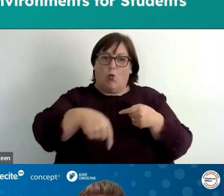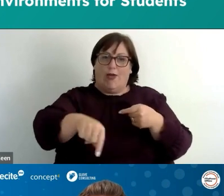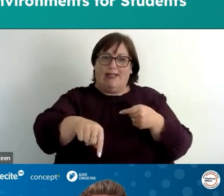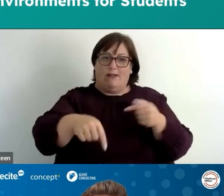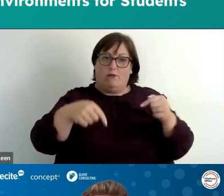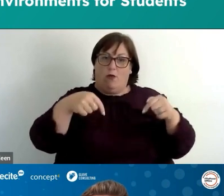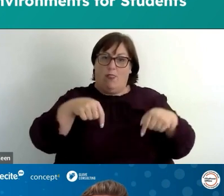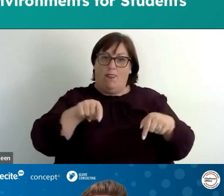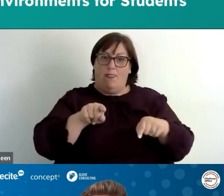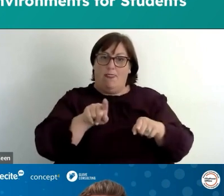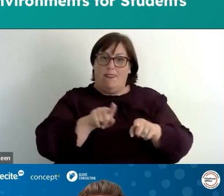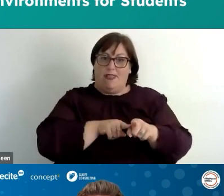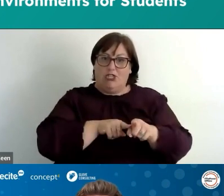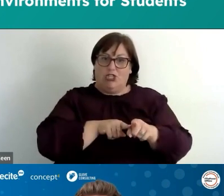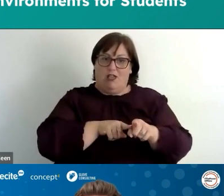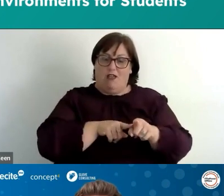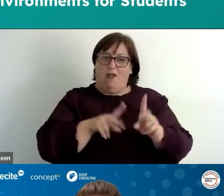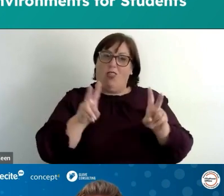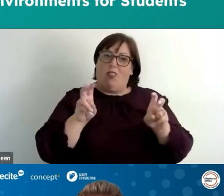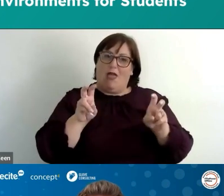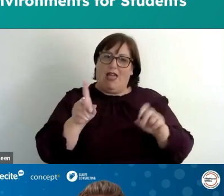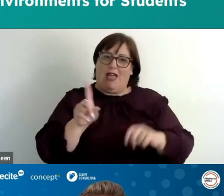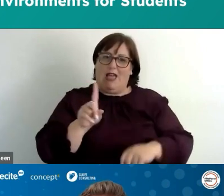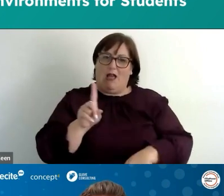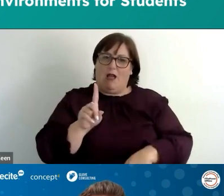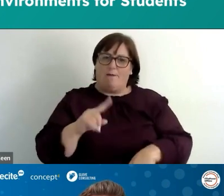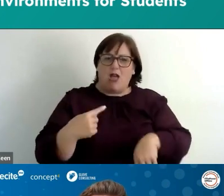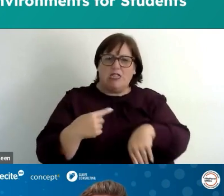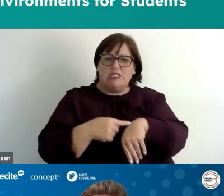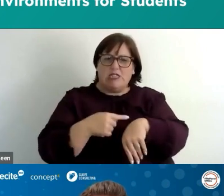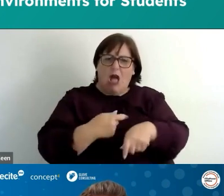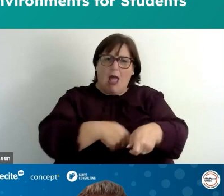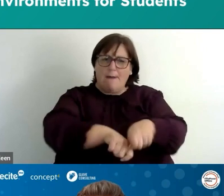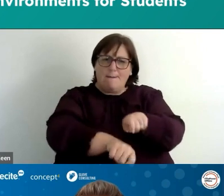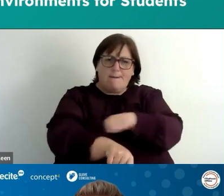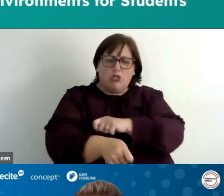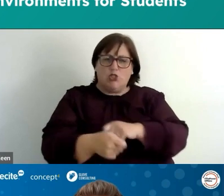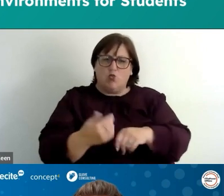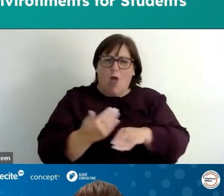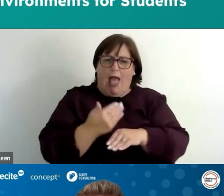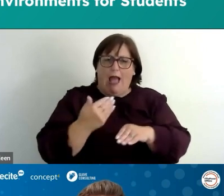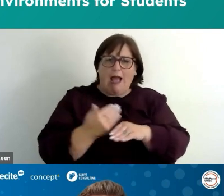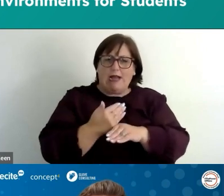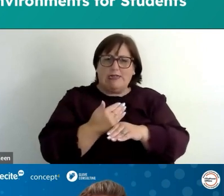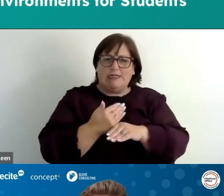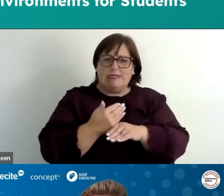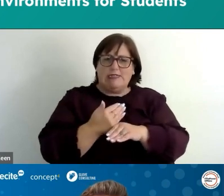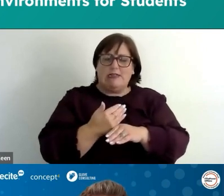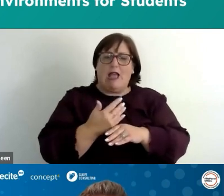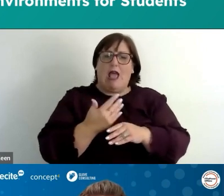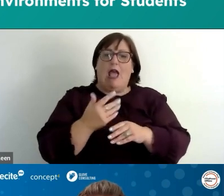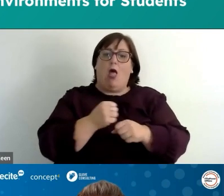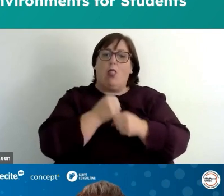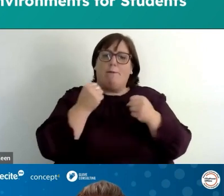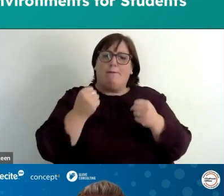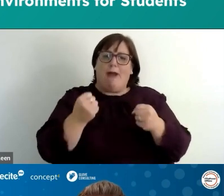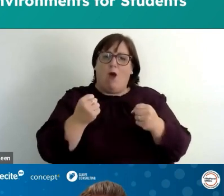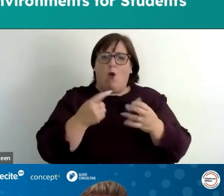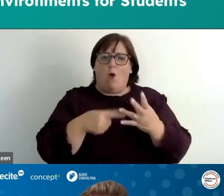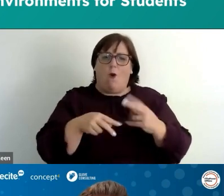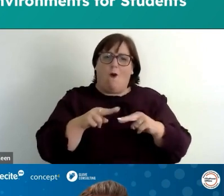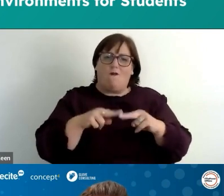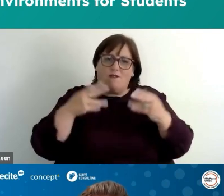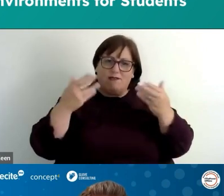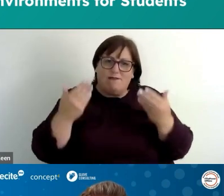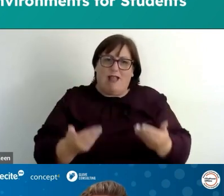around the time to act and the power of now, and this is exactly what all educational organisations should be doing, attracting